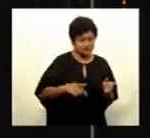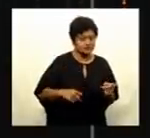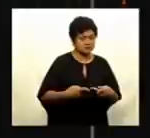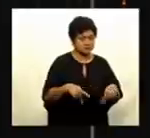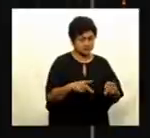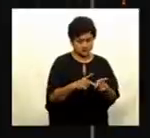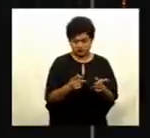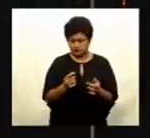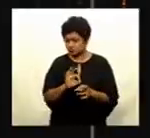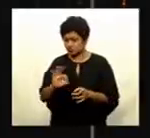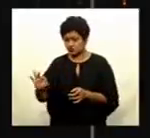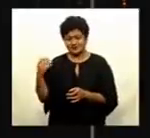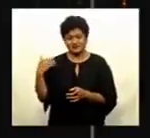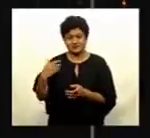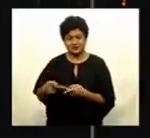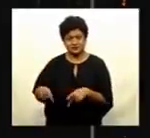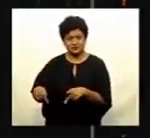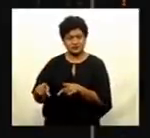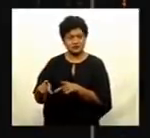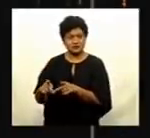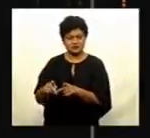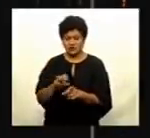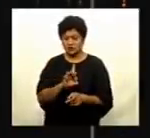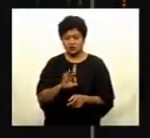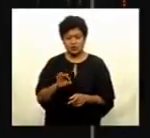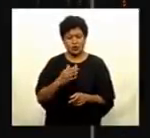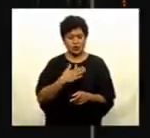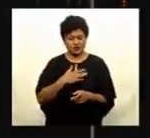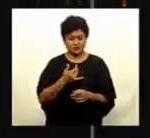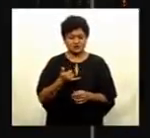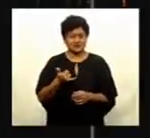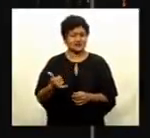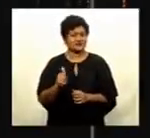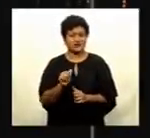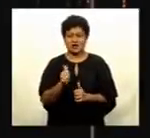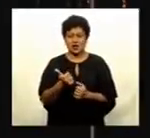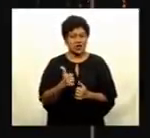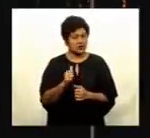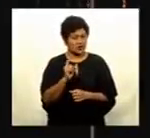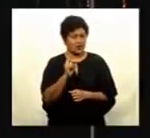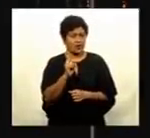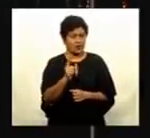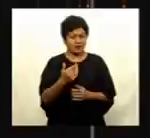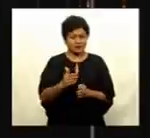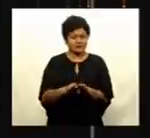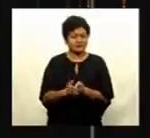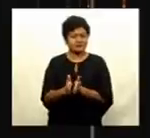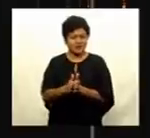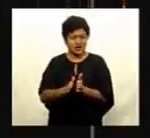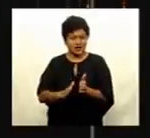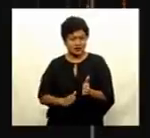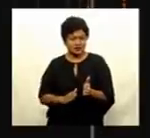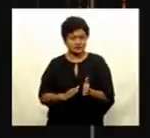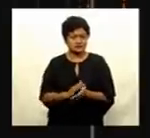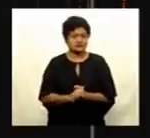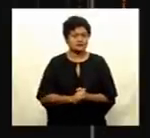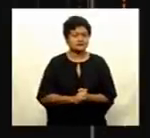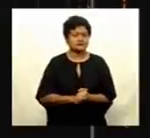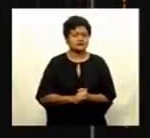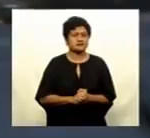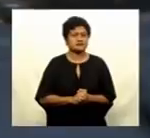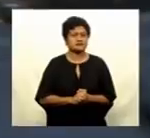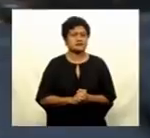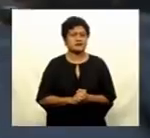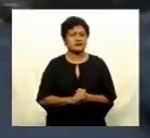Authority of Fiji says they are leaving no stone unturned and will come down hard on operators breaching safety measures. Christiana Uluwai